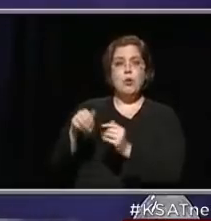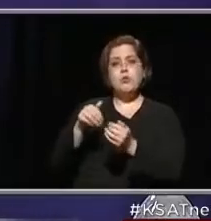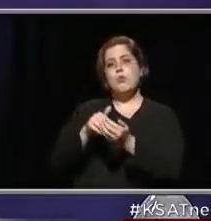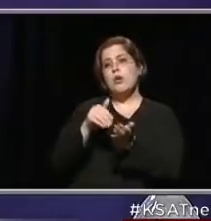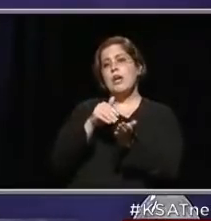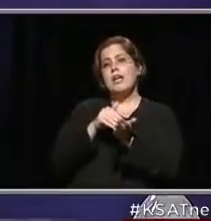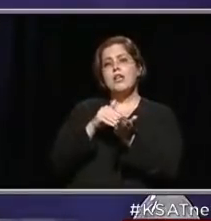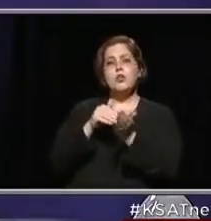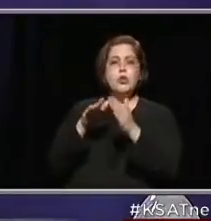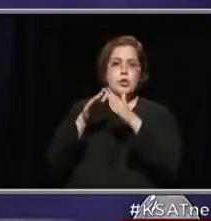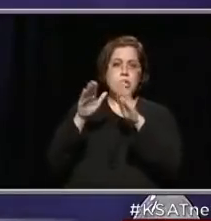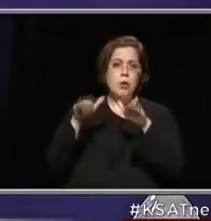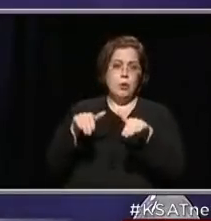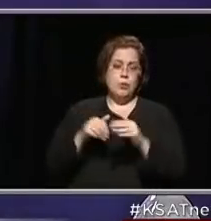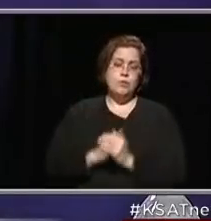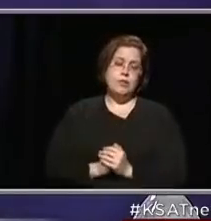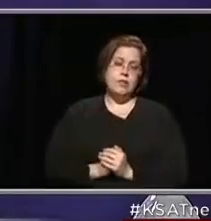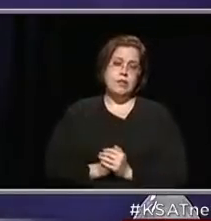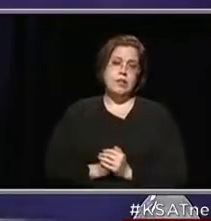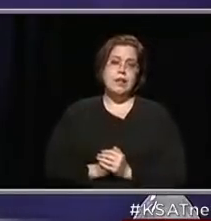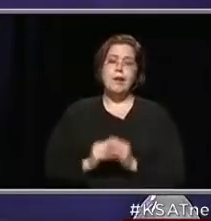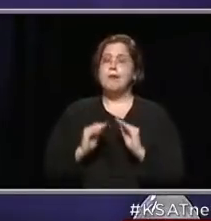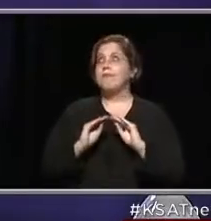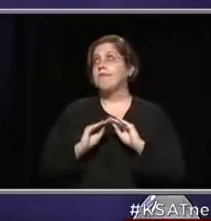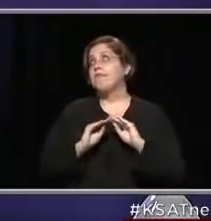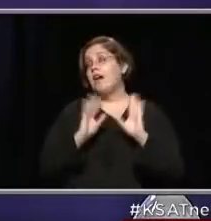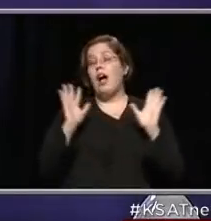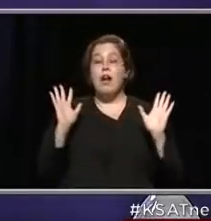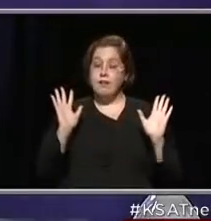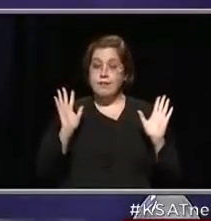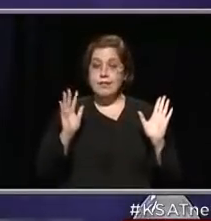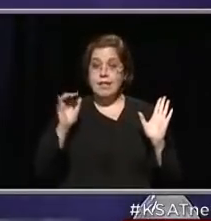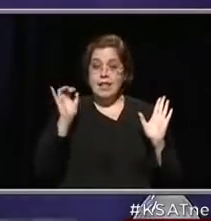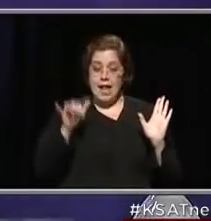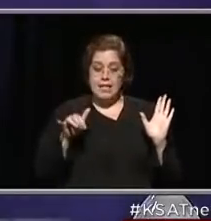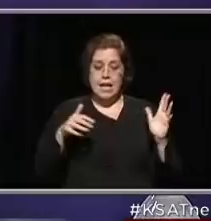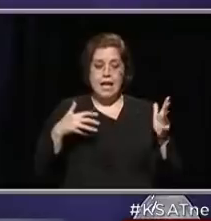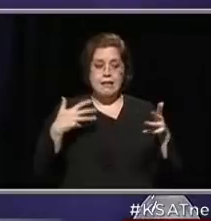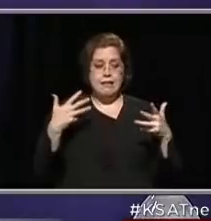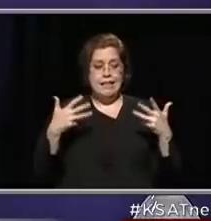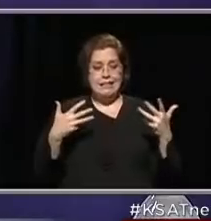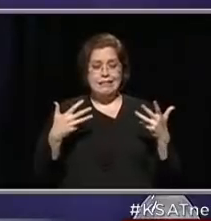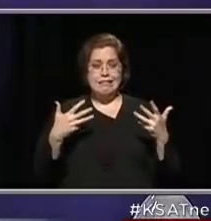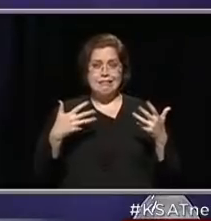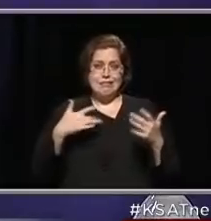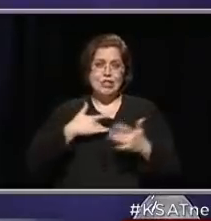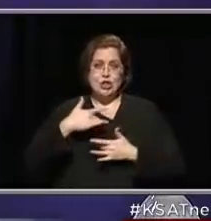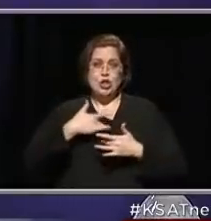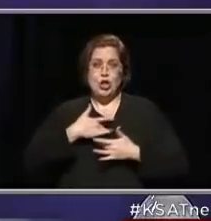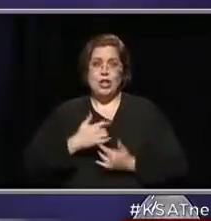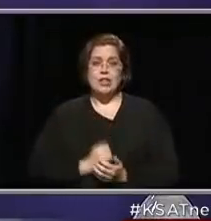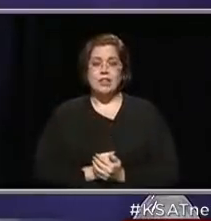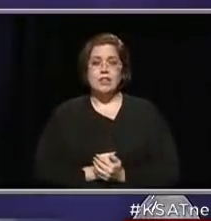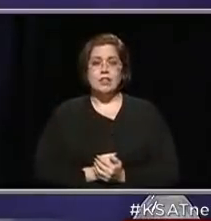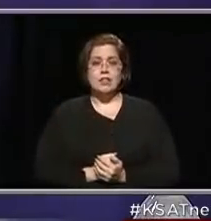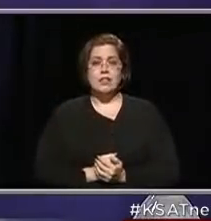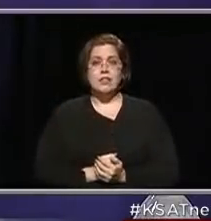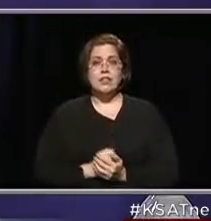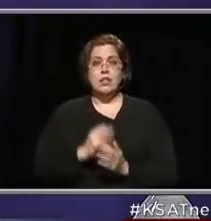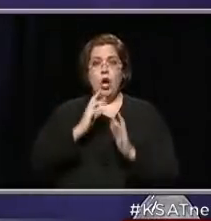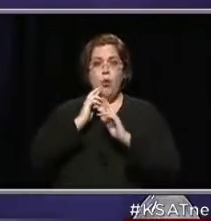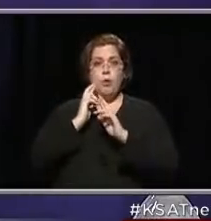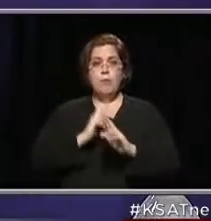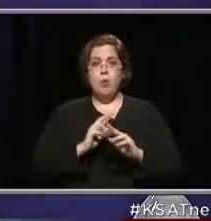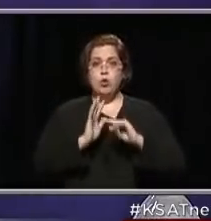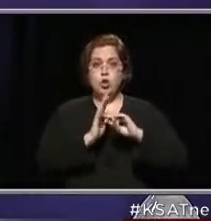nursing homes. And obviously that's a very source of concern. Our reports are